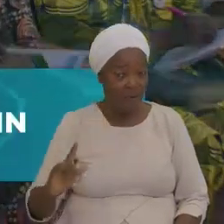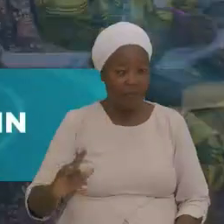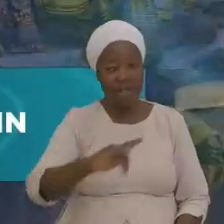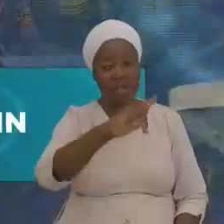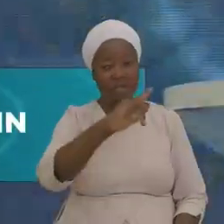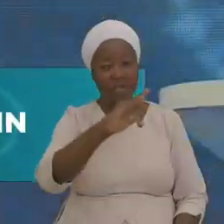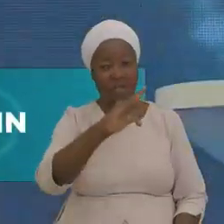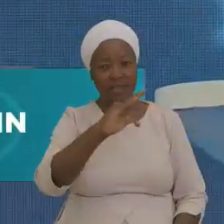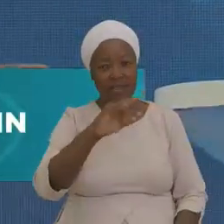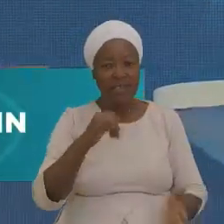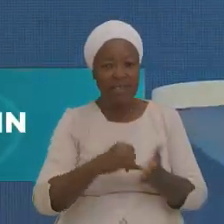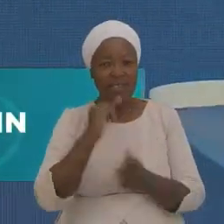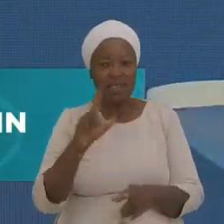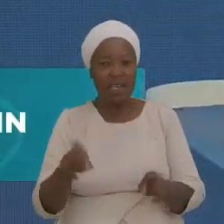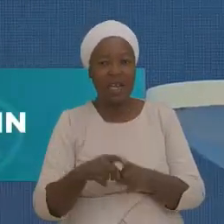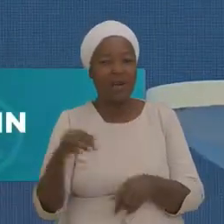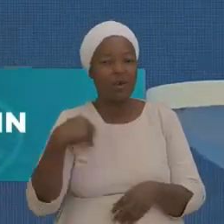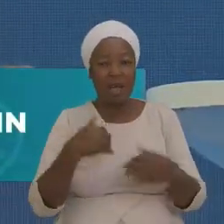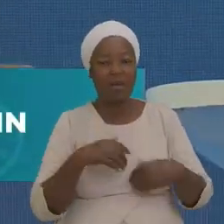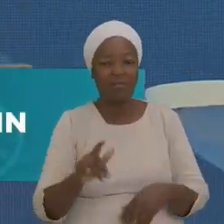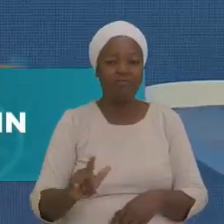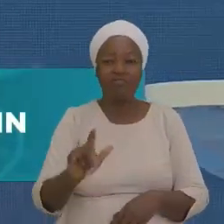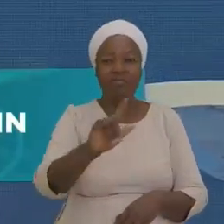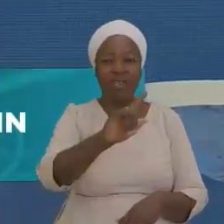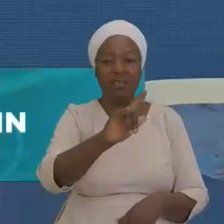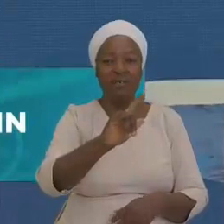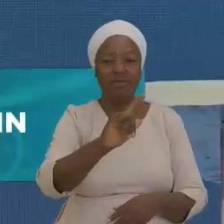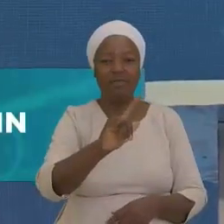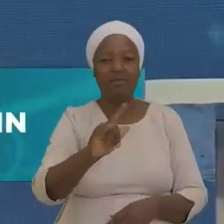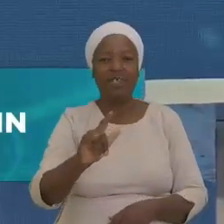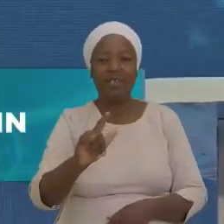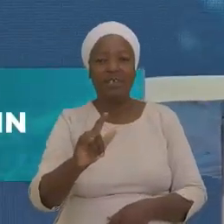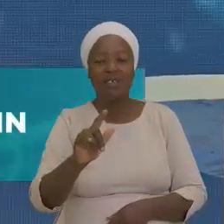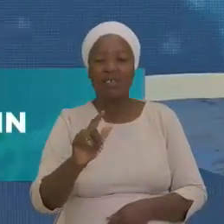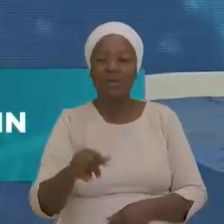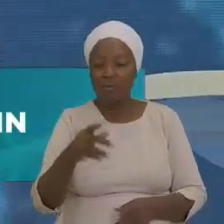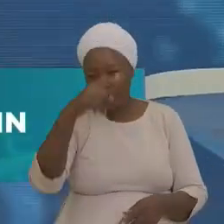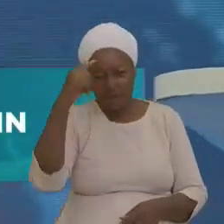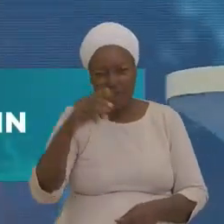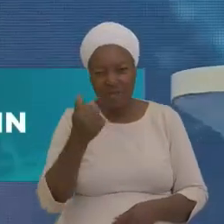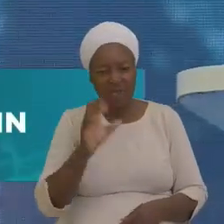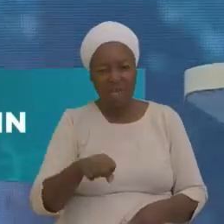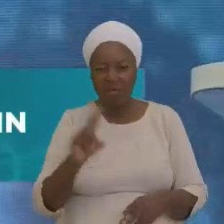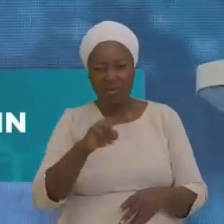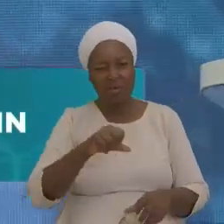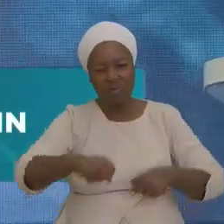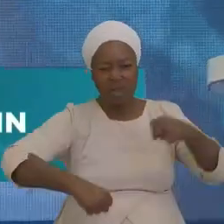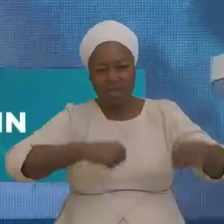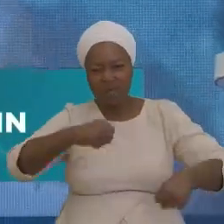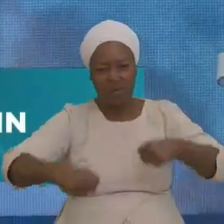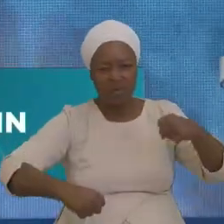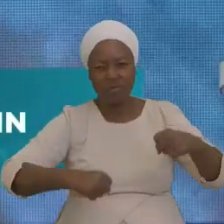Flight. It's like we have an aeroplane. Because anybody could use bicycle, motorcycle.